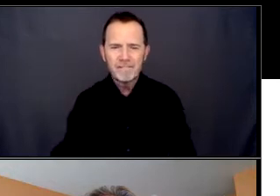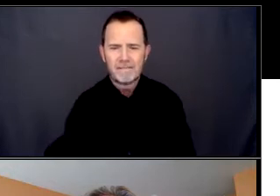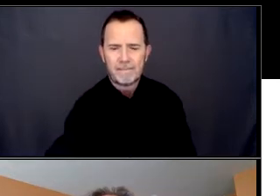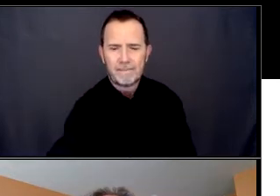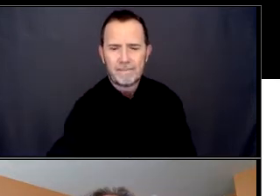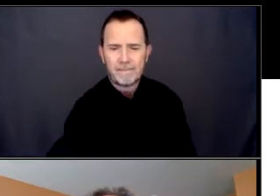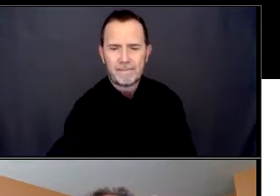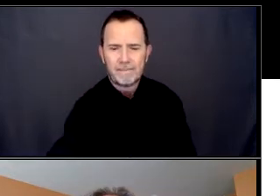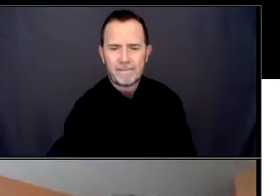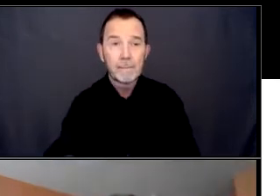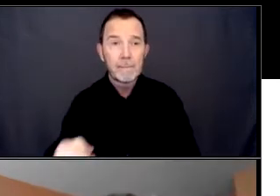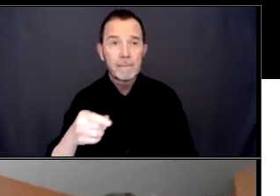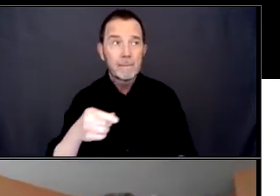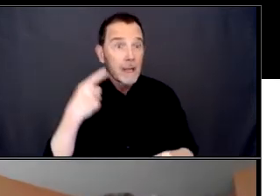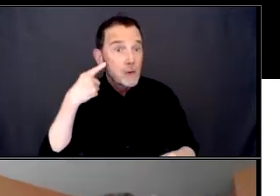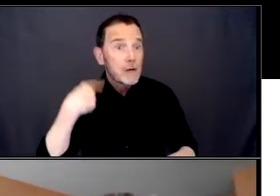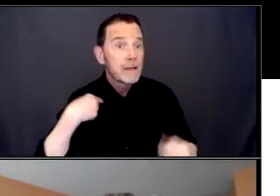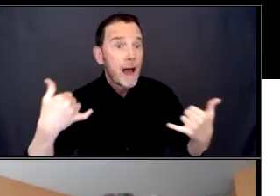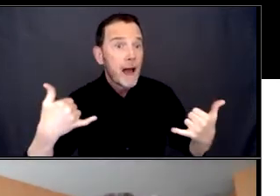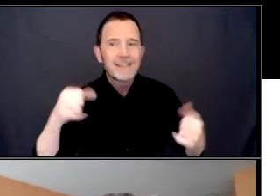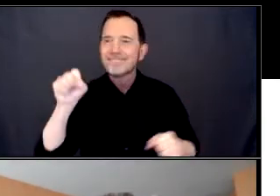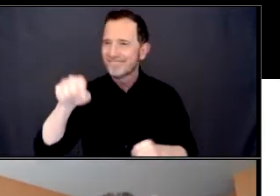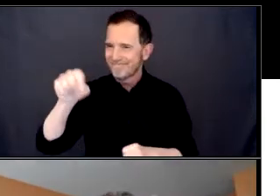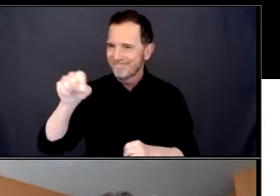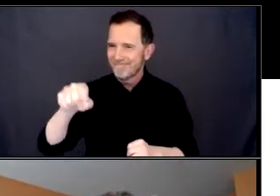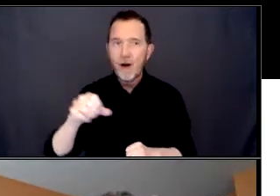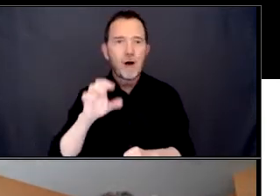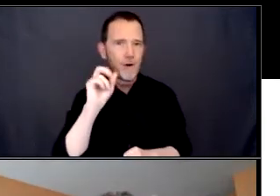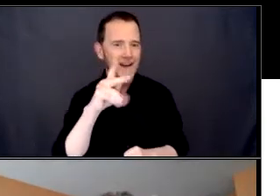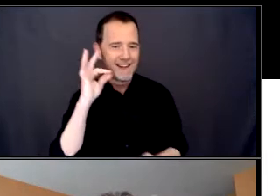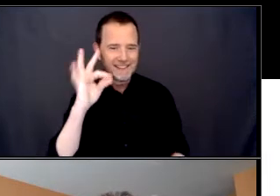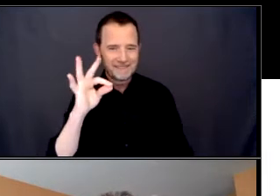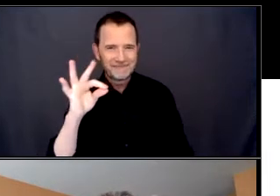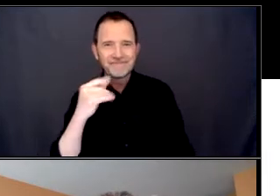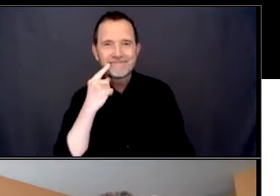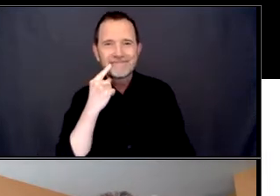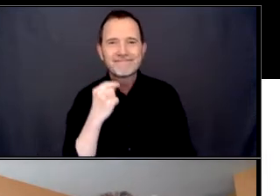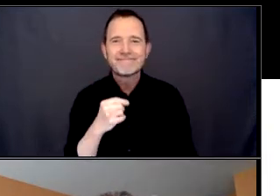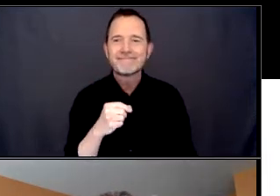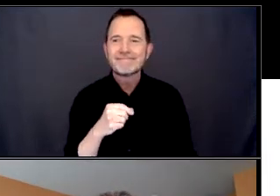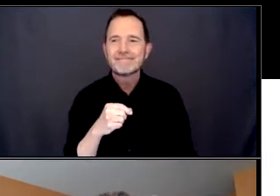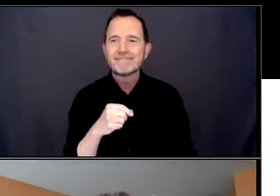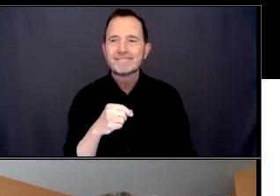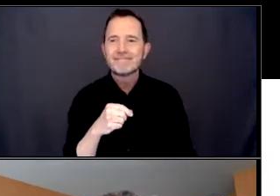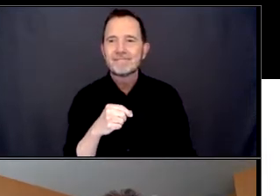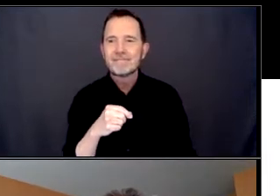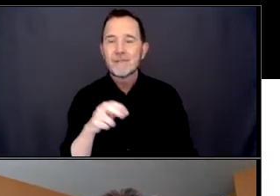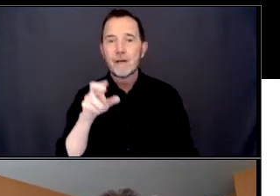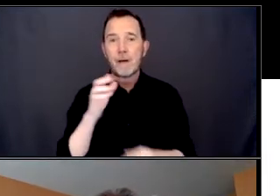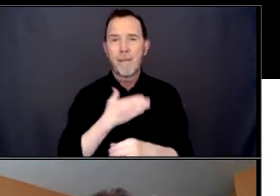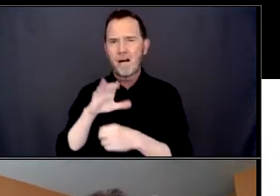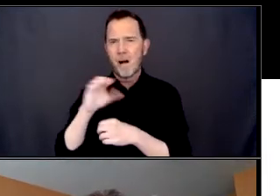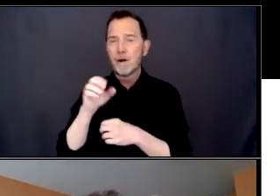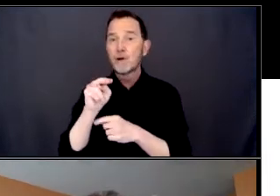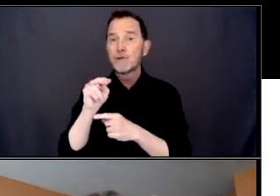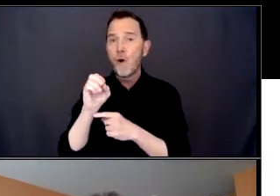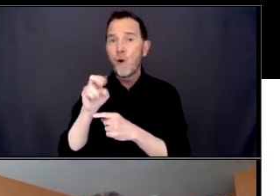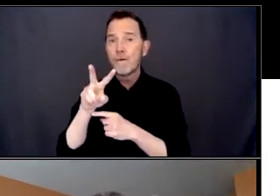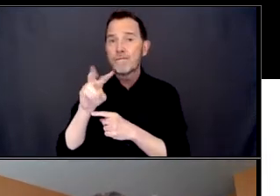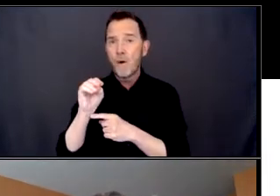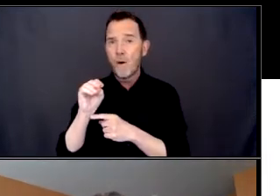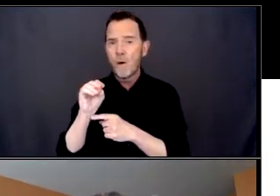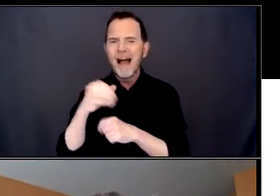Can you hear me? I got you now. Thanks, Howard. Okay, good. So every location that Novo has business, anywhere from Pennsylvania